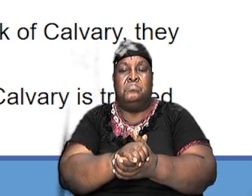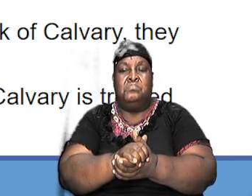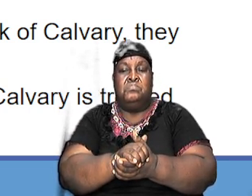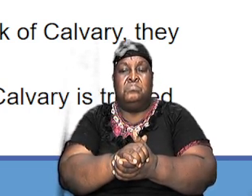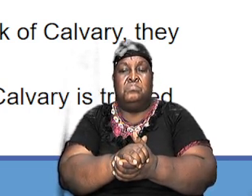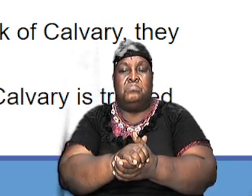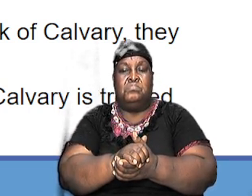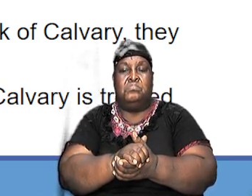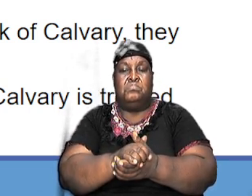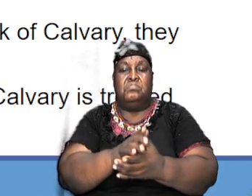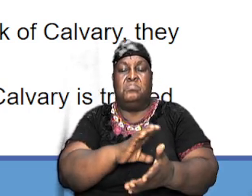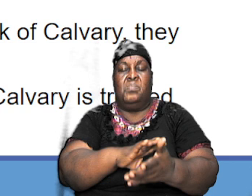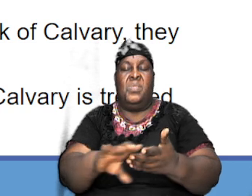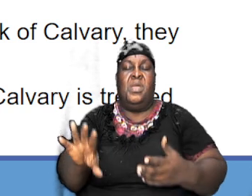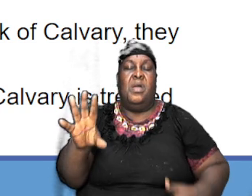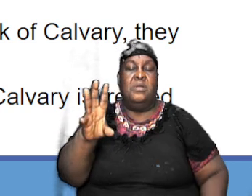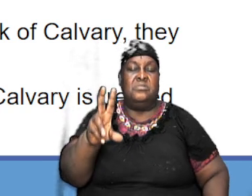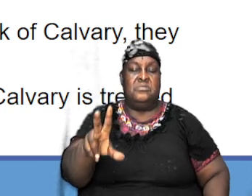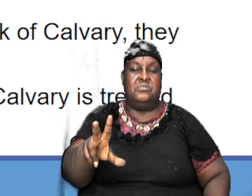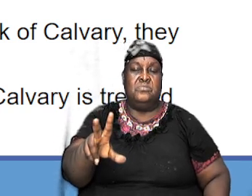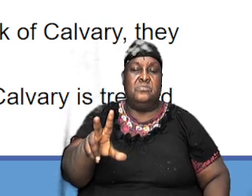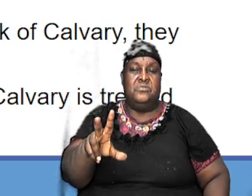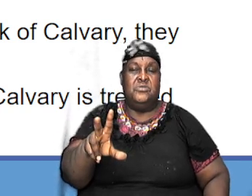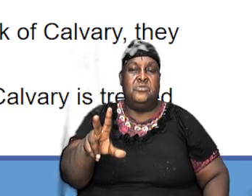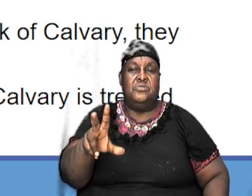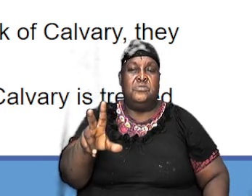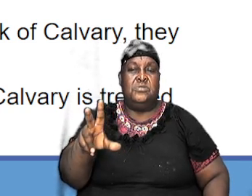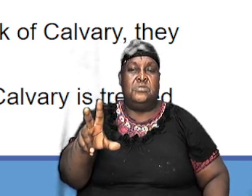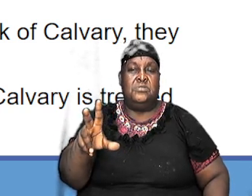let us go to Acts 3.